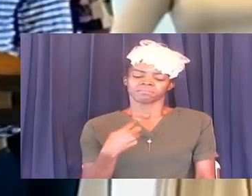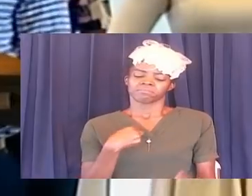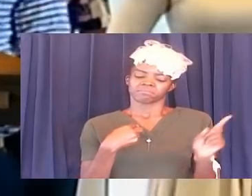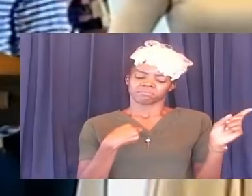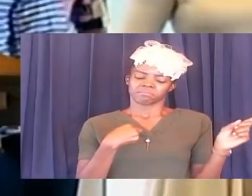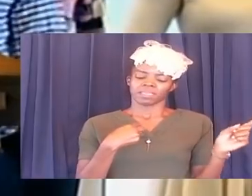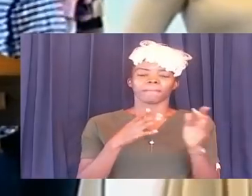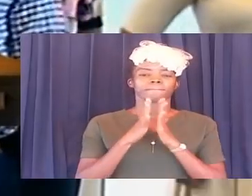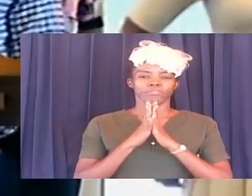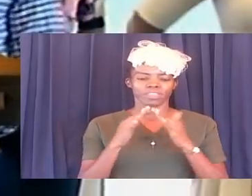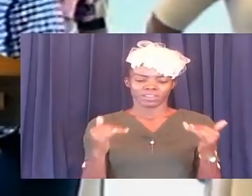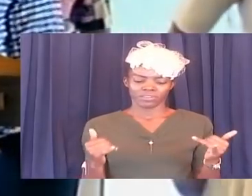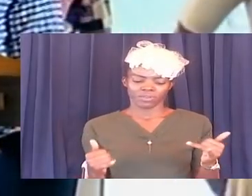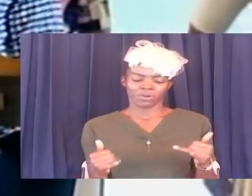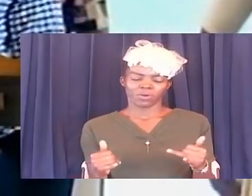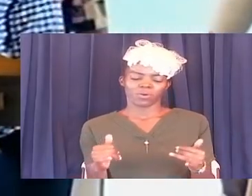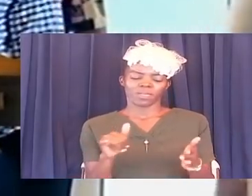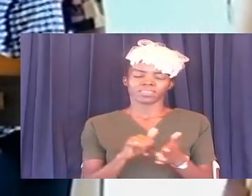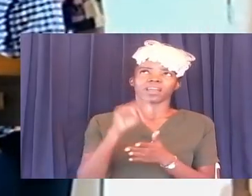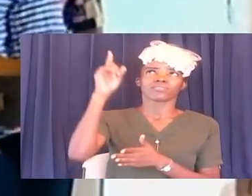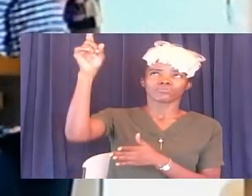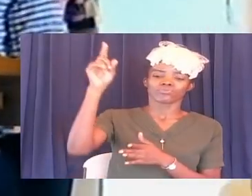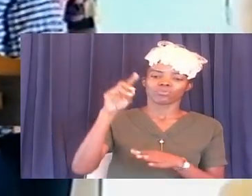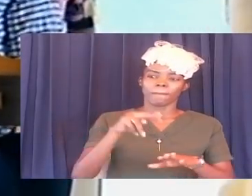forth, God, that you will minister to every heart.